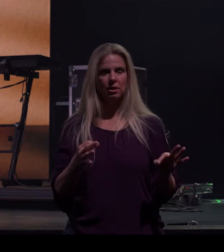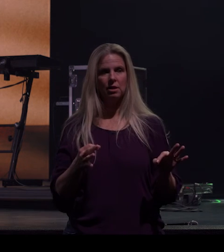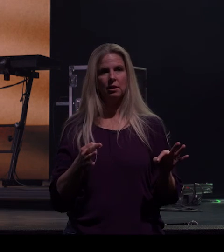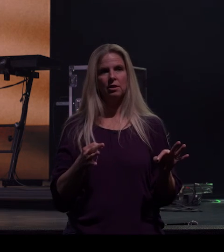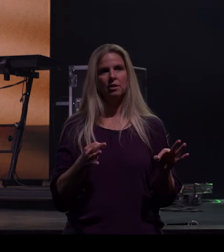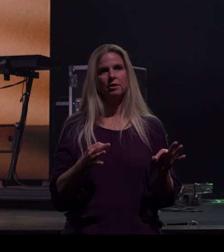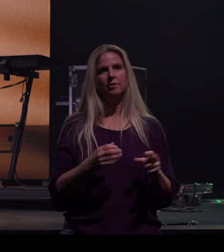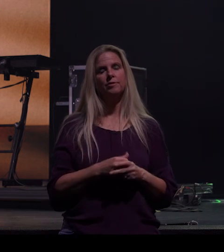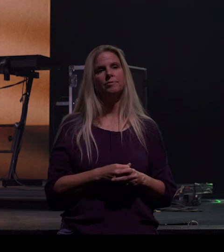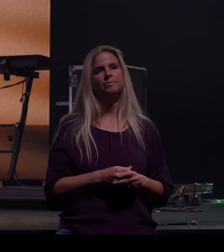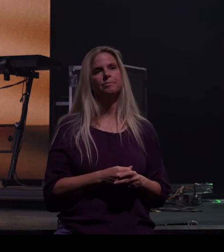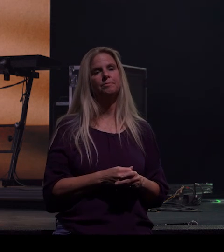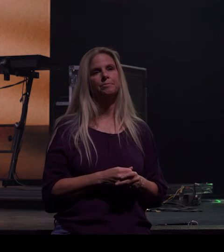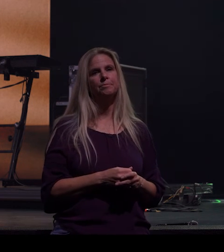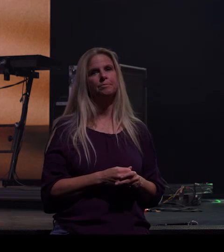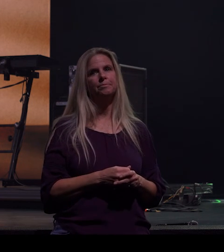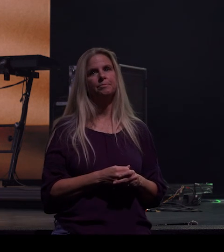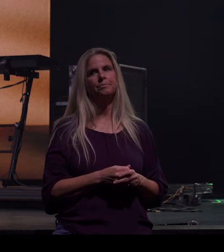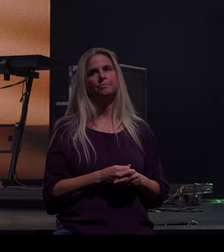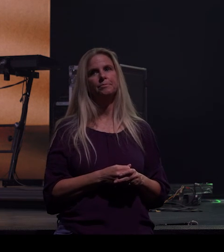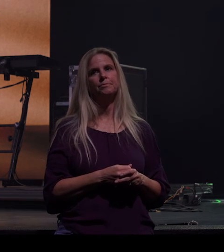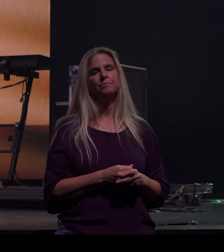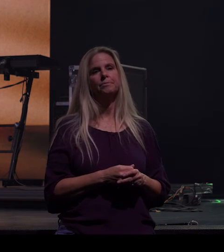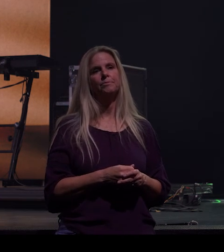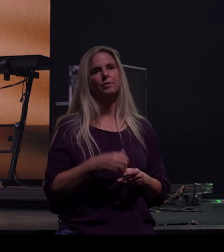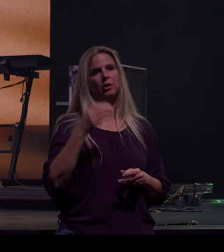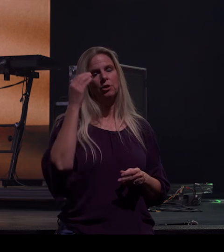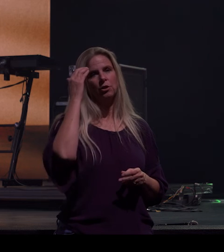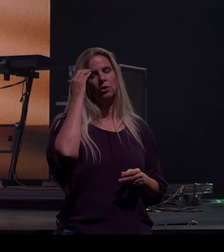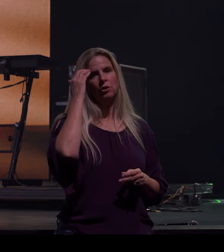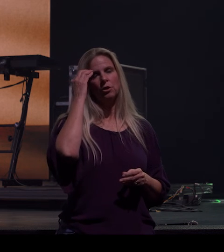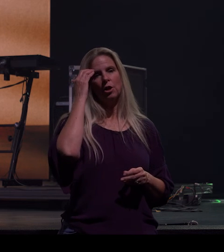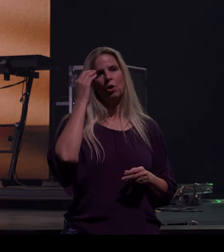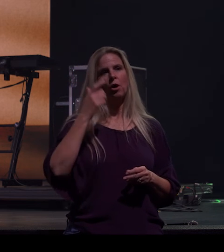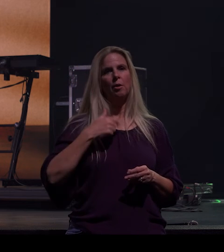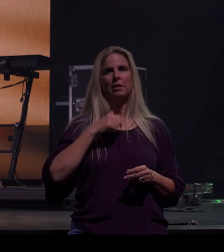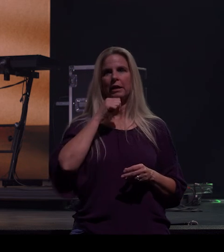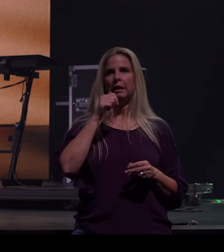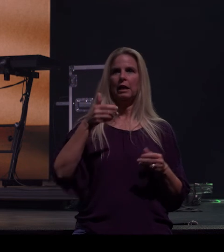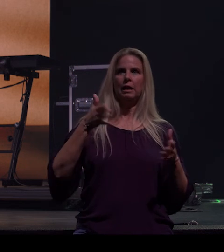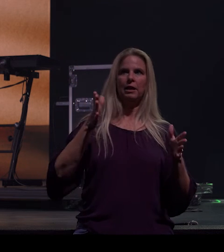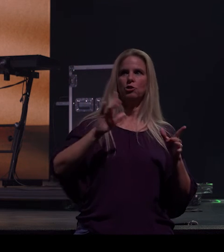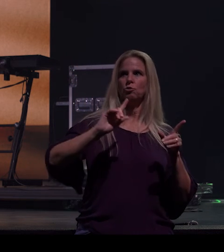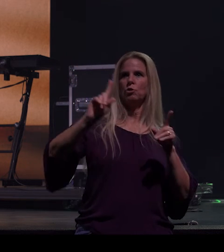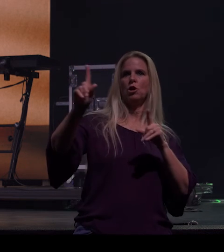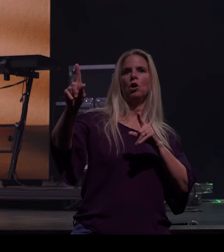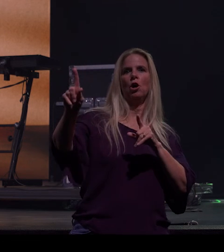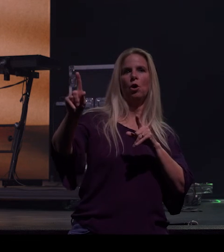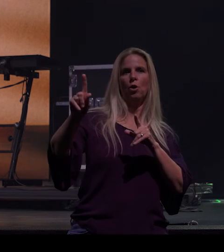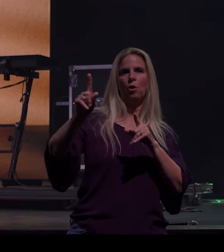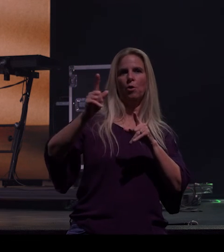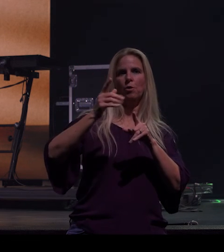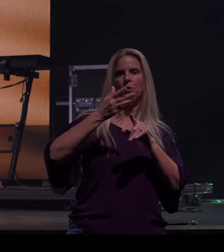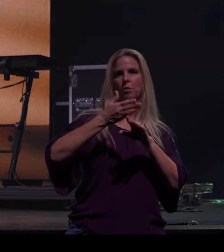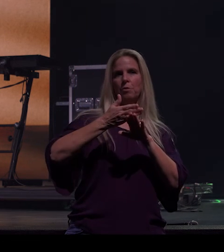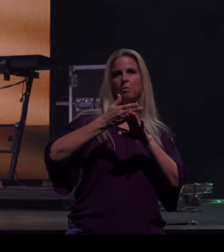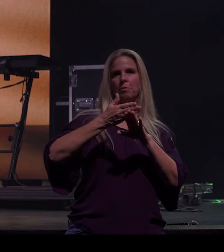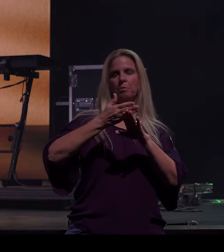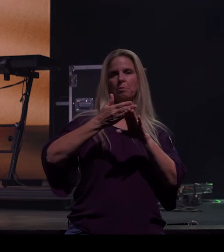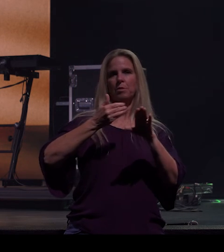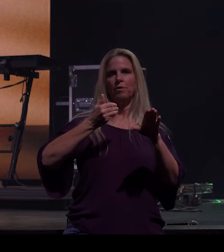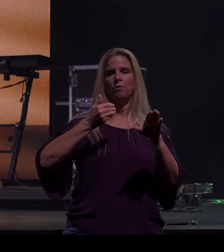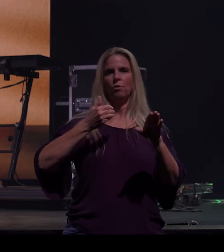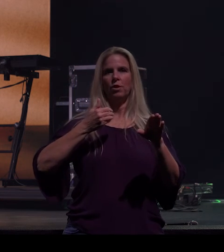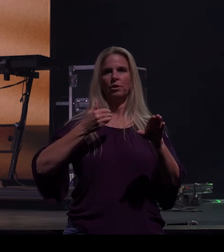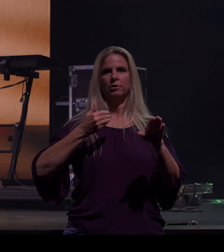Can I pry with you? Because you know how we roll here. I'm not just gonna let you out of here without really trying to apply this to your life. I